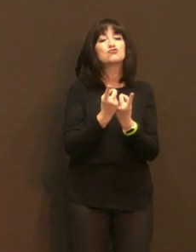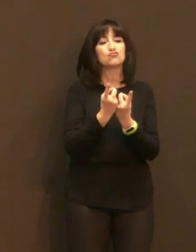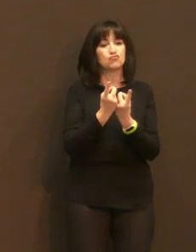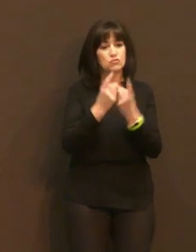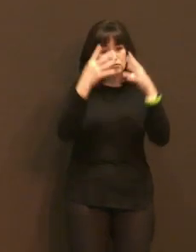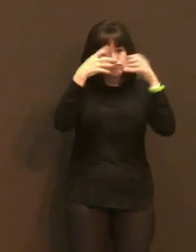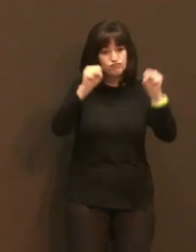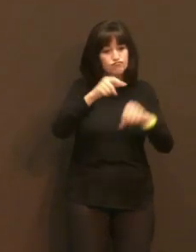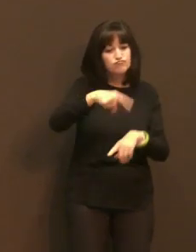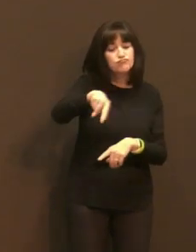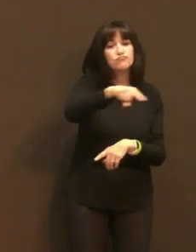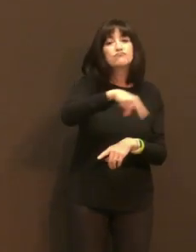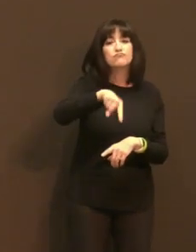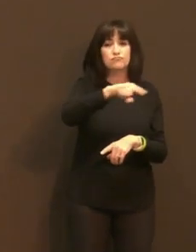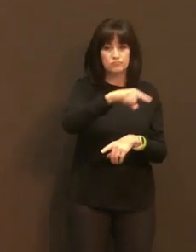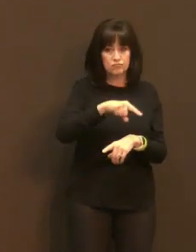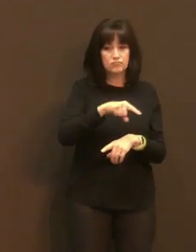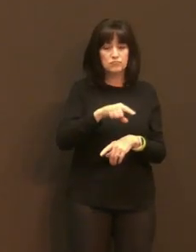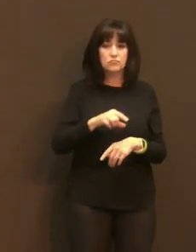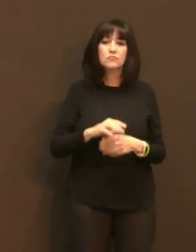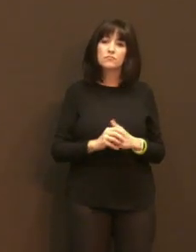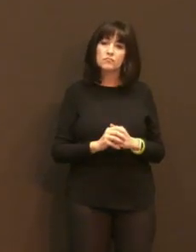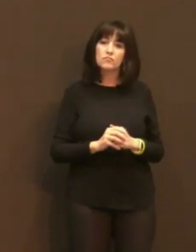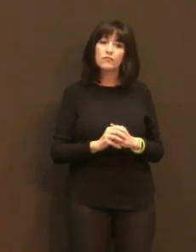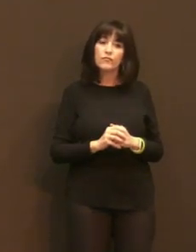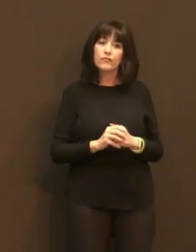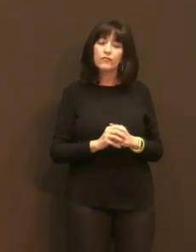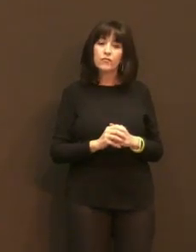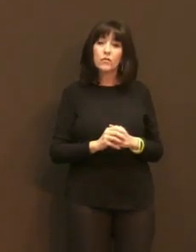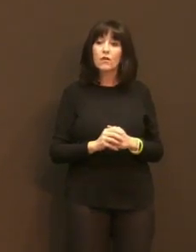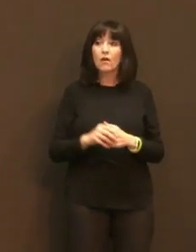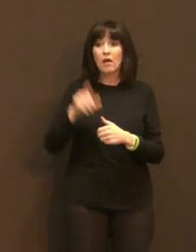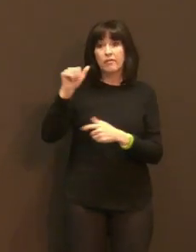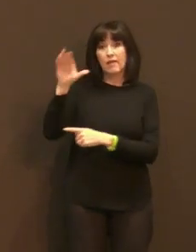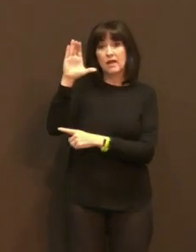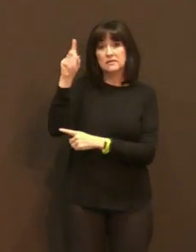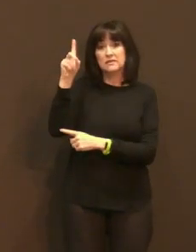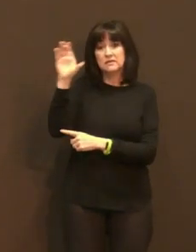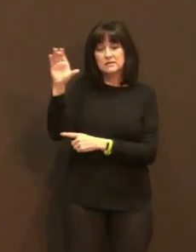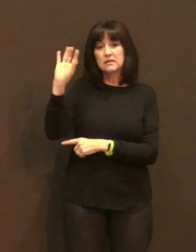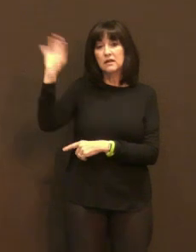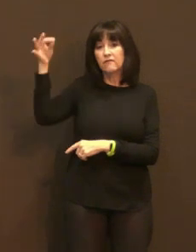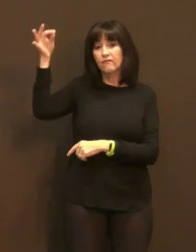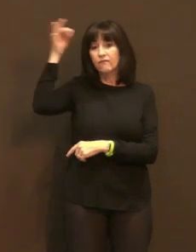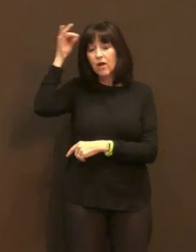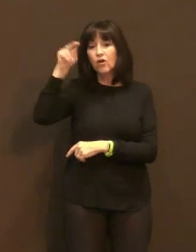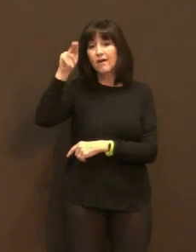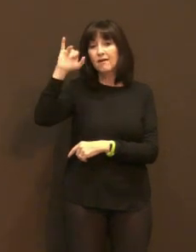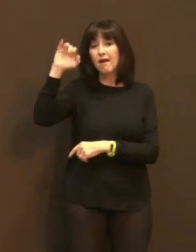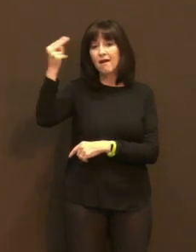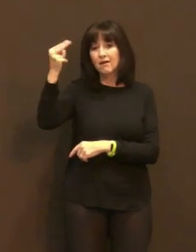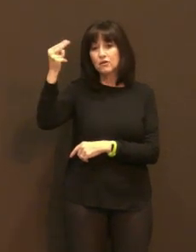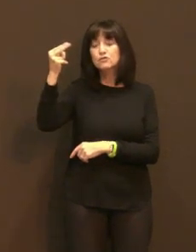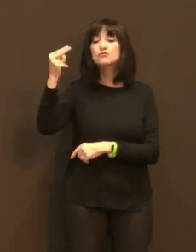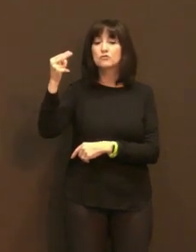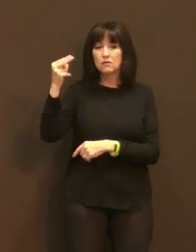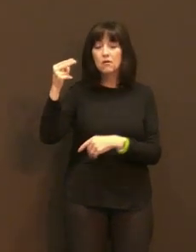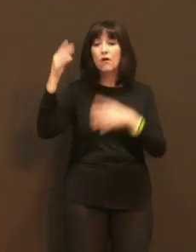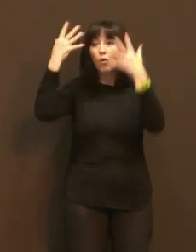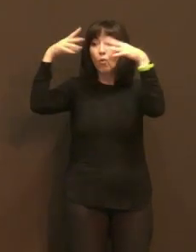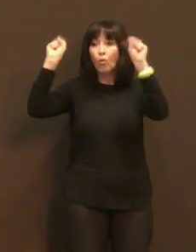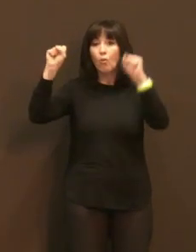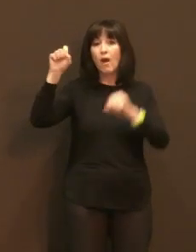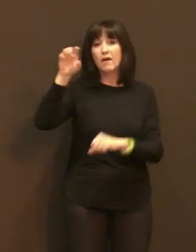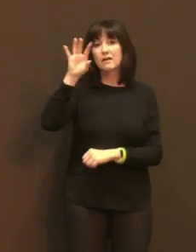as well. And again, we will use the guidance that we just received from CDC and NIH and the White House Task